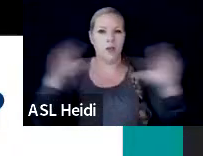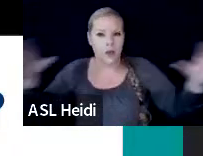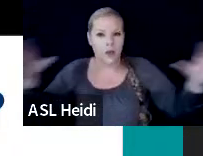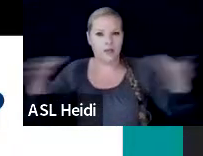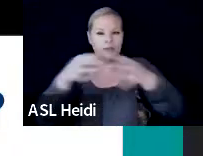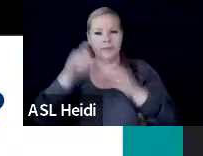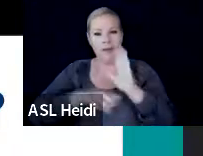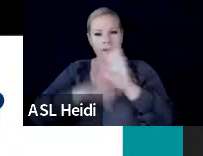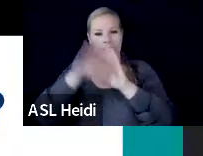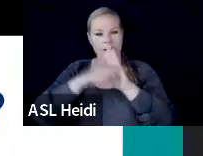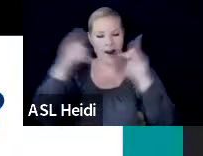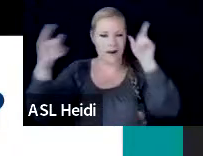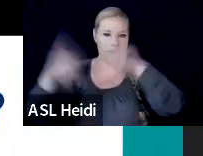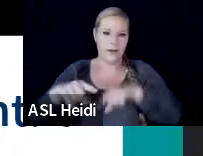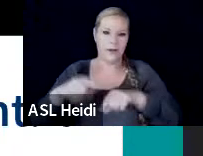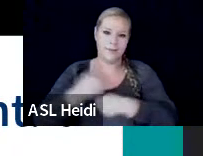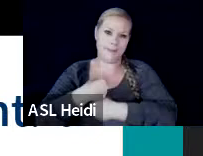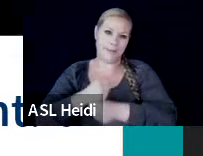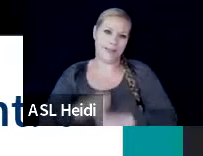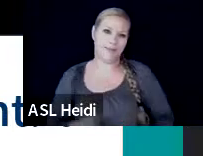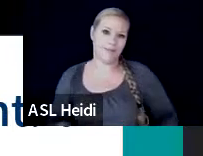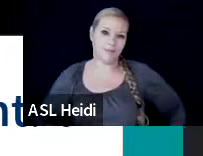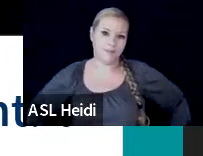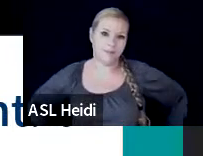slide, please.